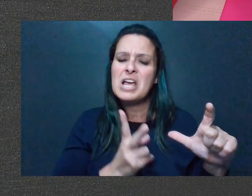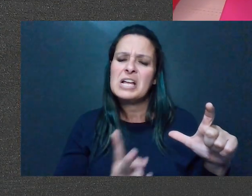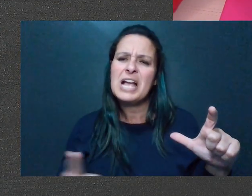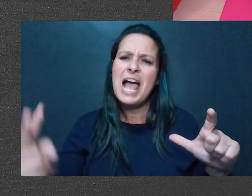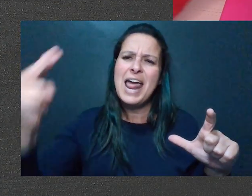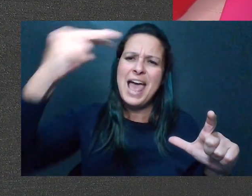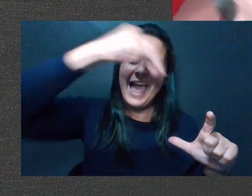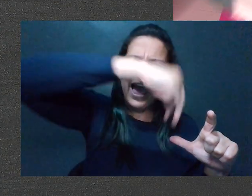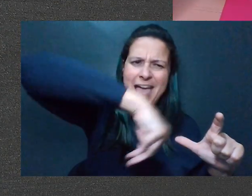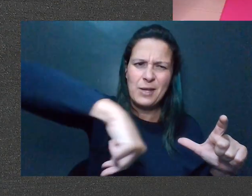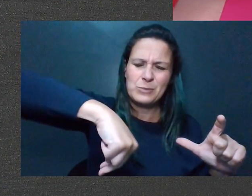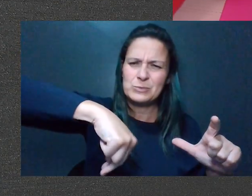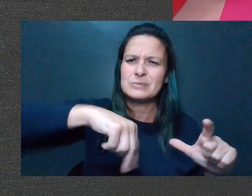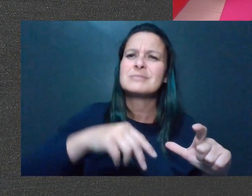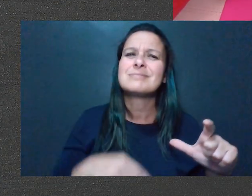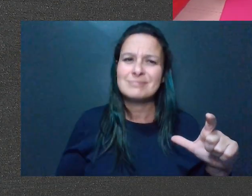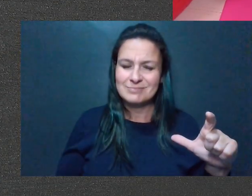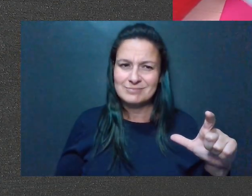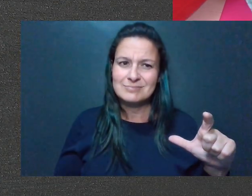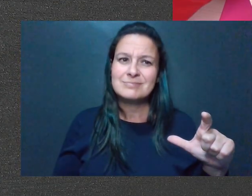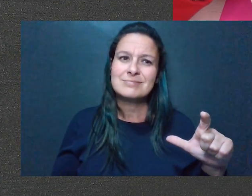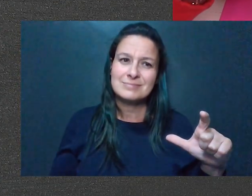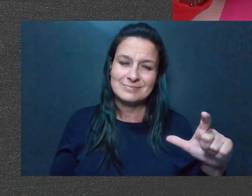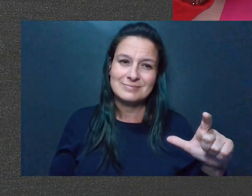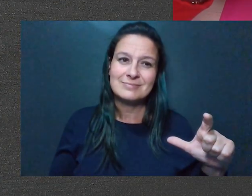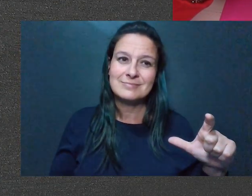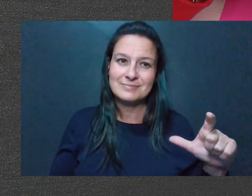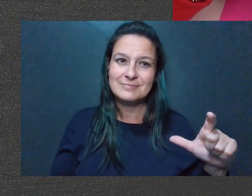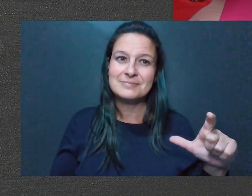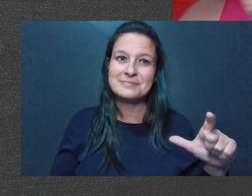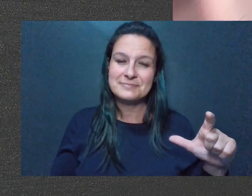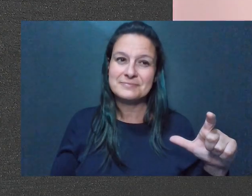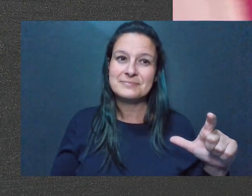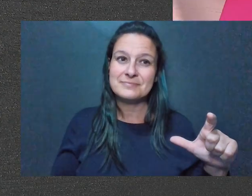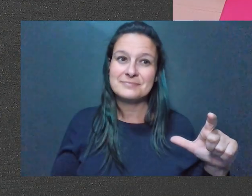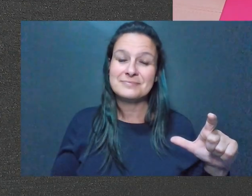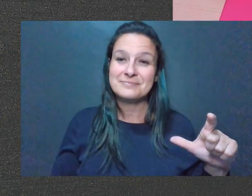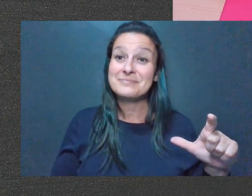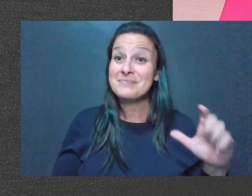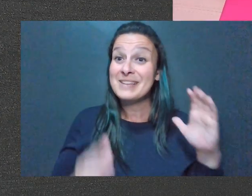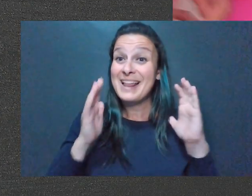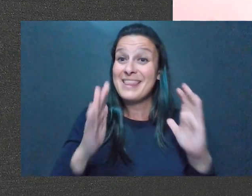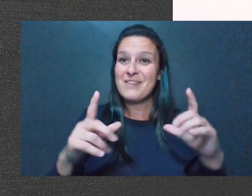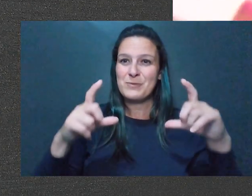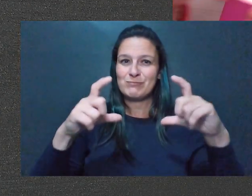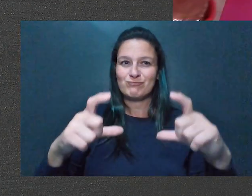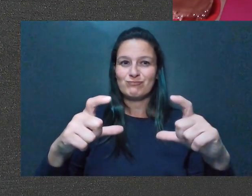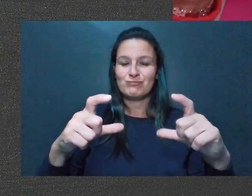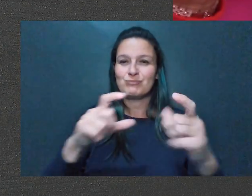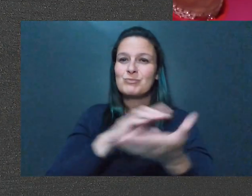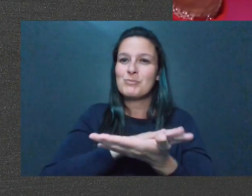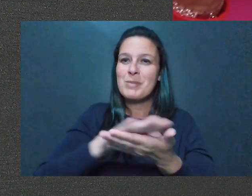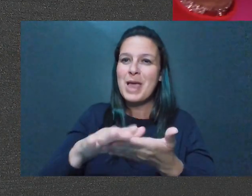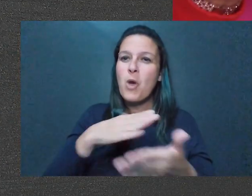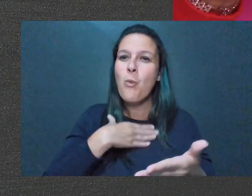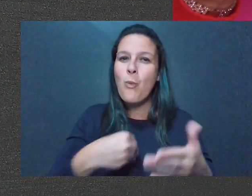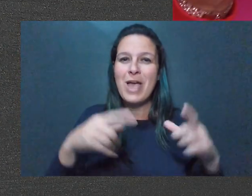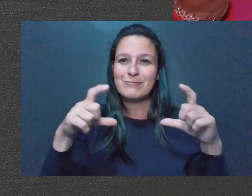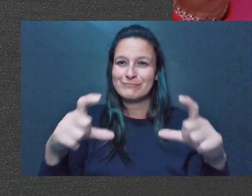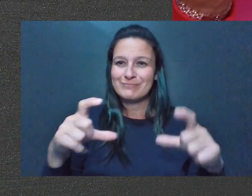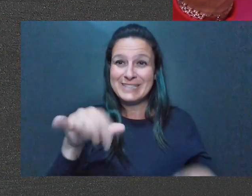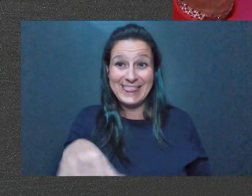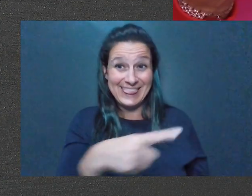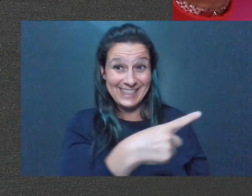off the curved end that sticks up, and you'll be left with a white disc that looks like this.